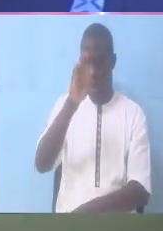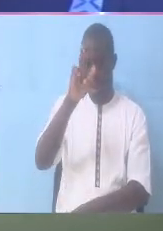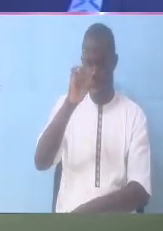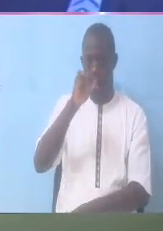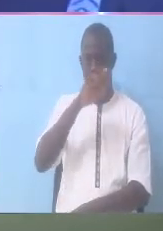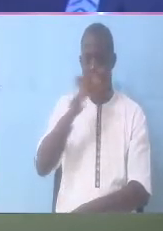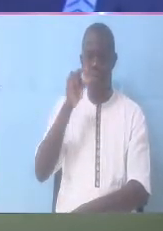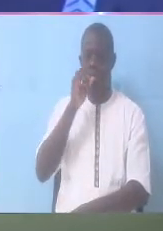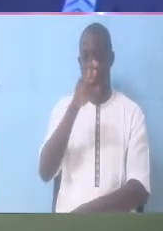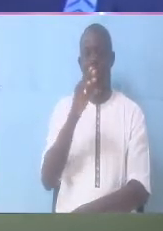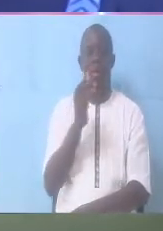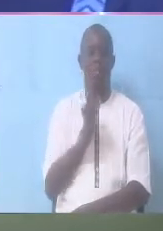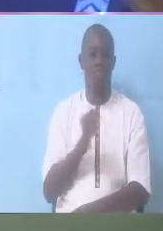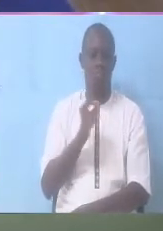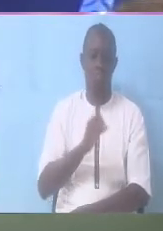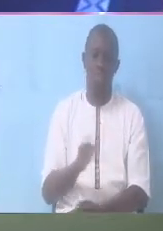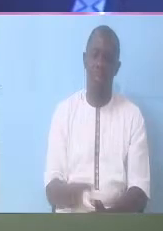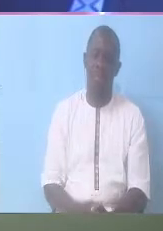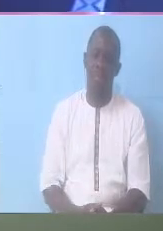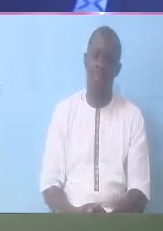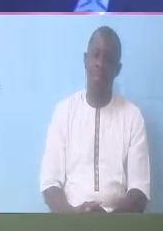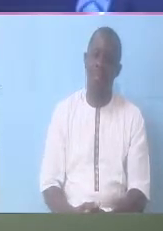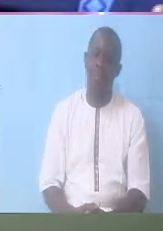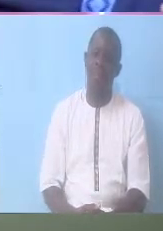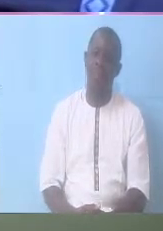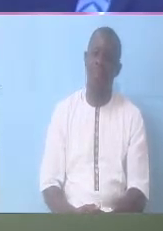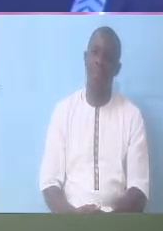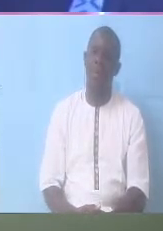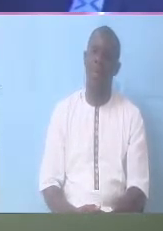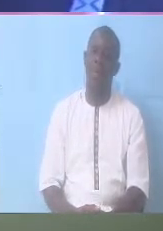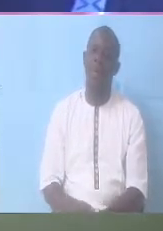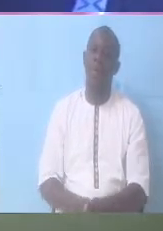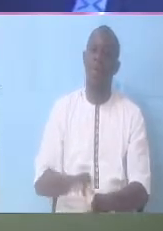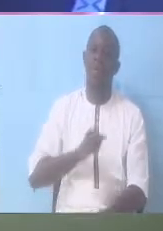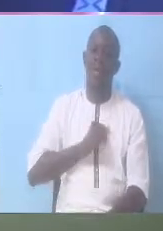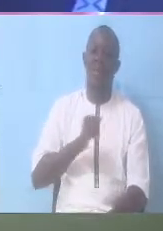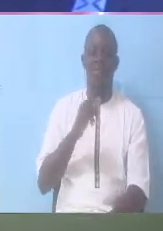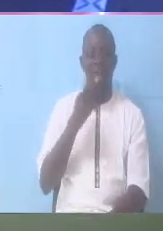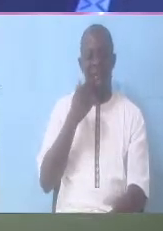still. And he regretted the decision he made.